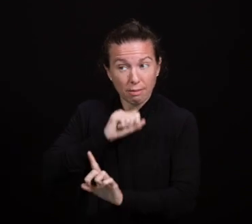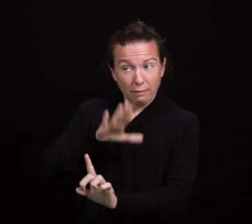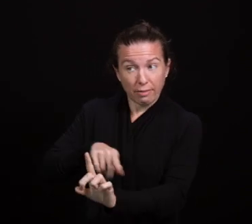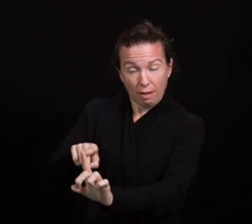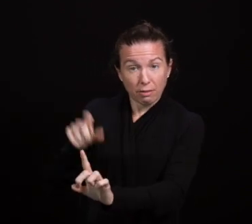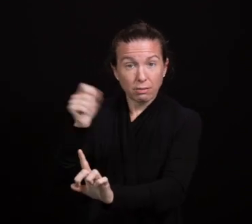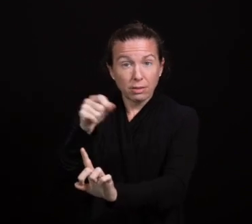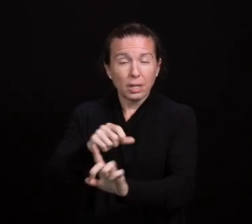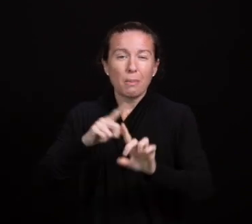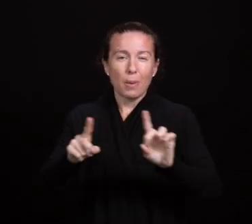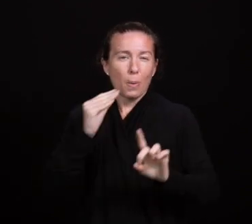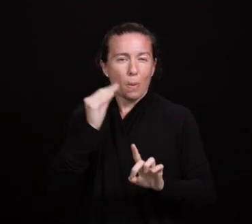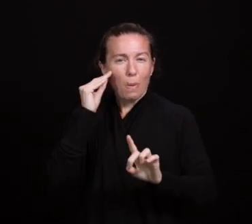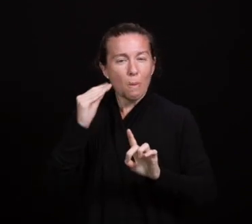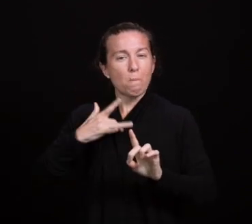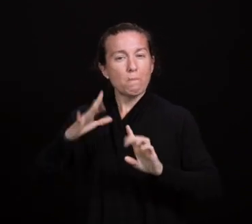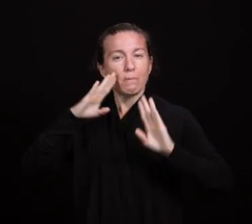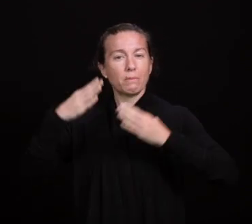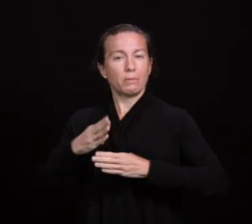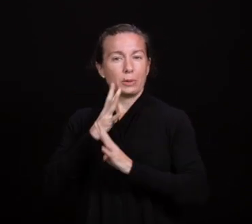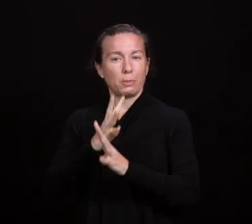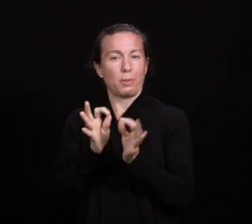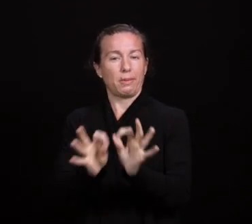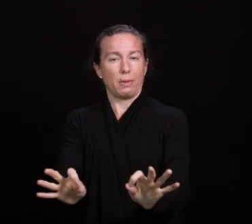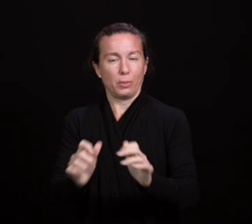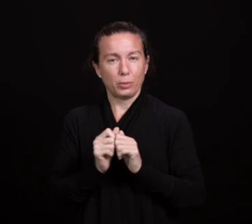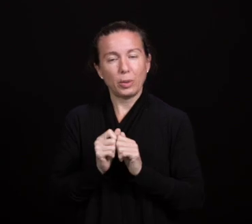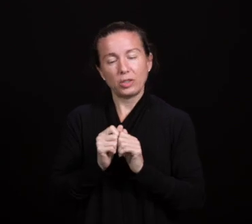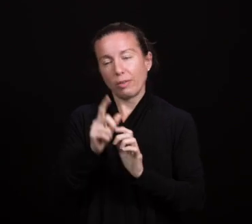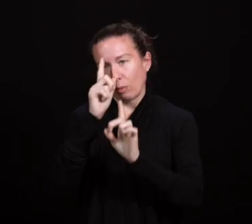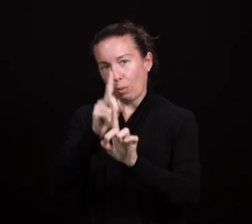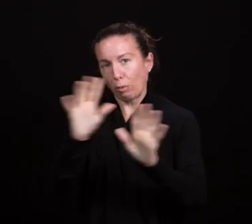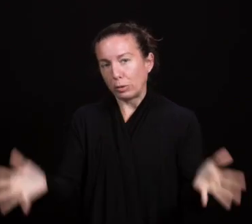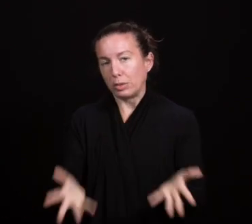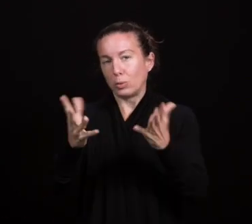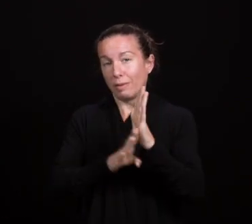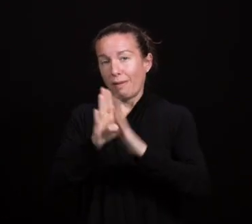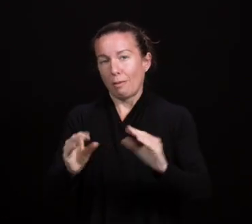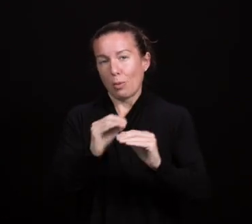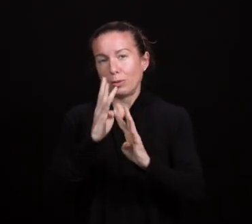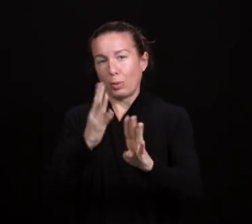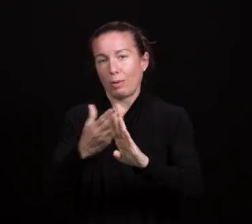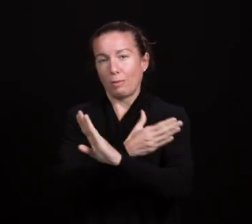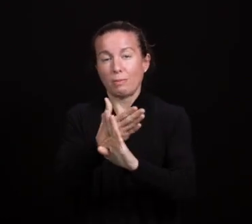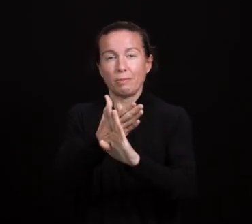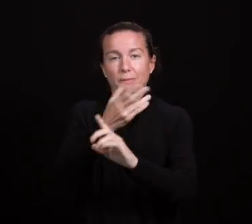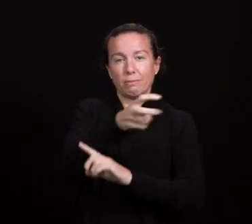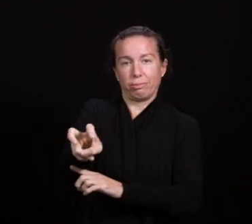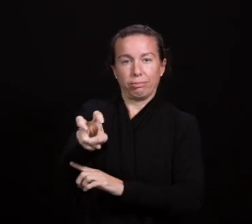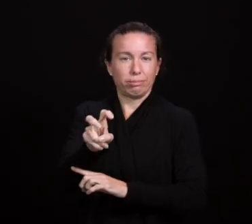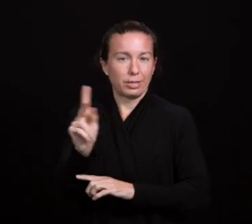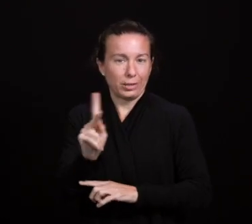focus is spoken language and getting that as good as we can before she goes to kindergarten. We were